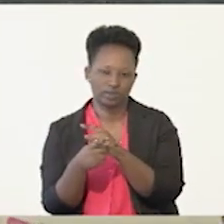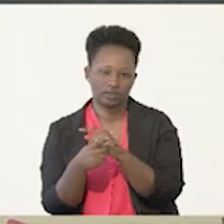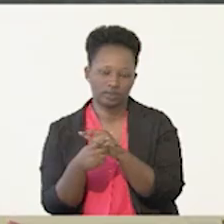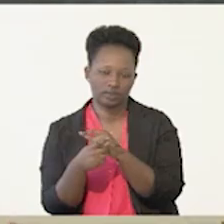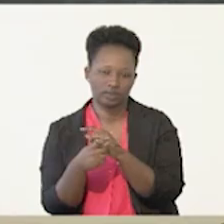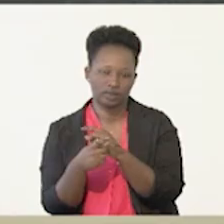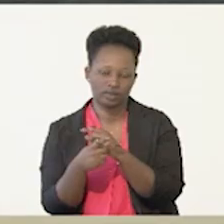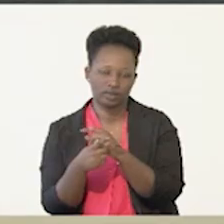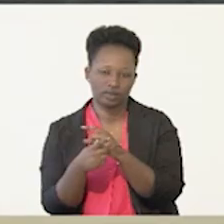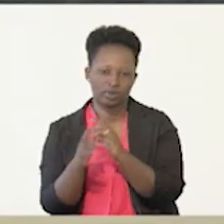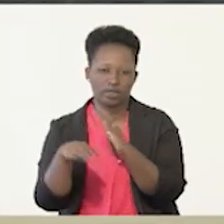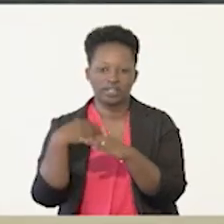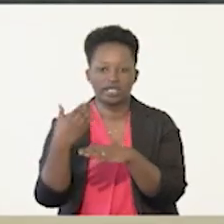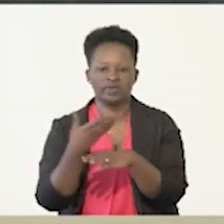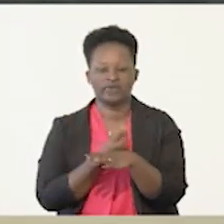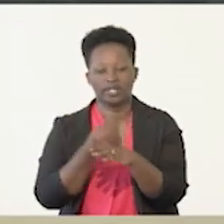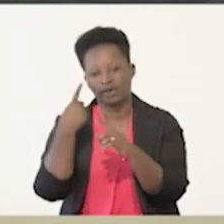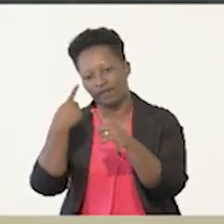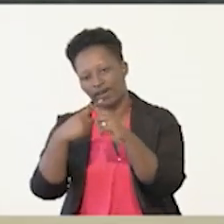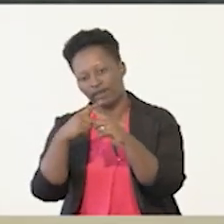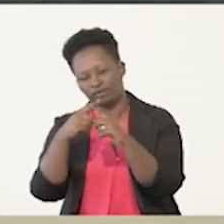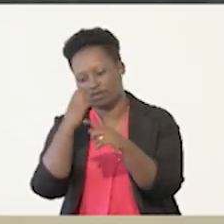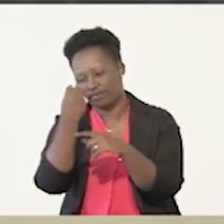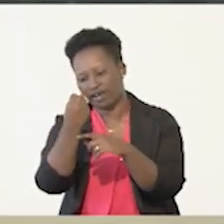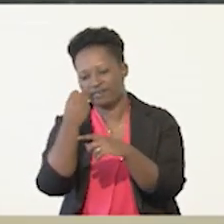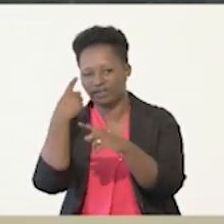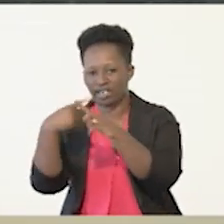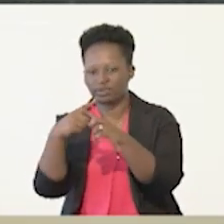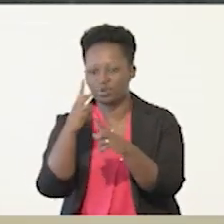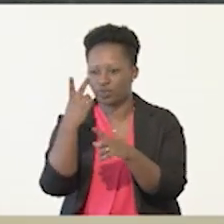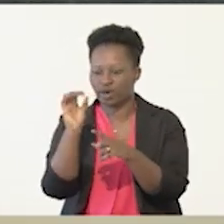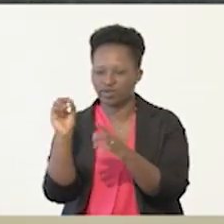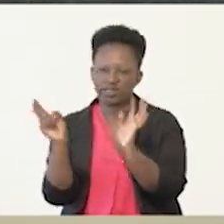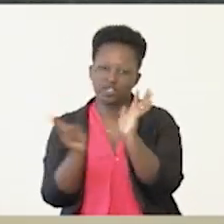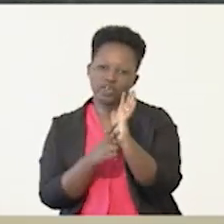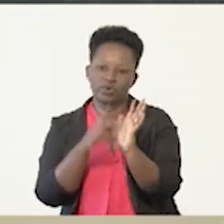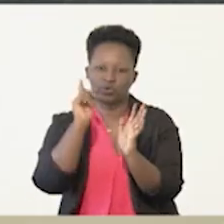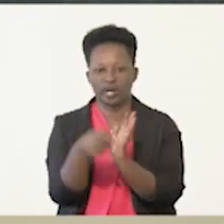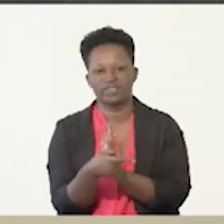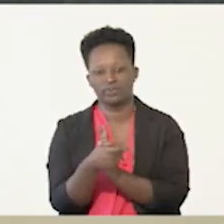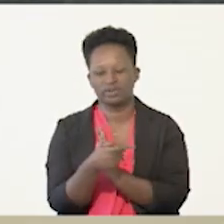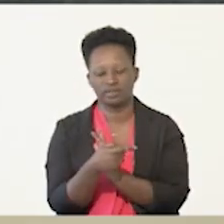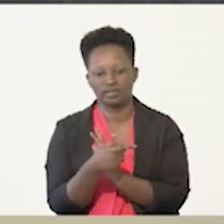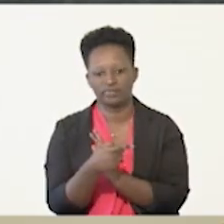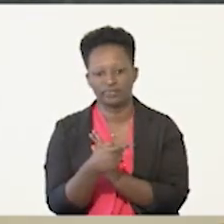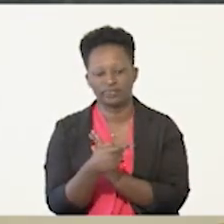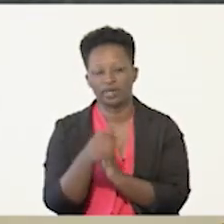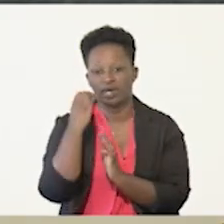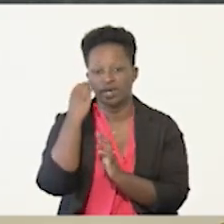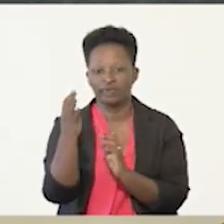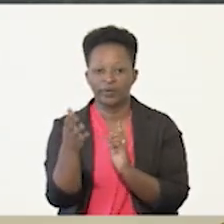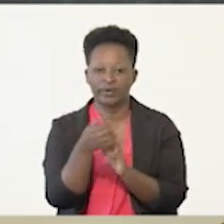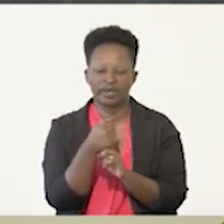decimal point. Then you remain with 5 times 200, which is 1,000. So if you